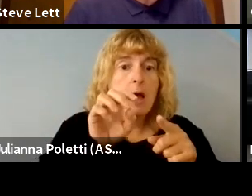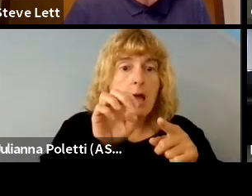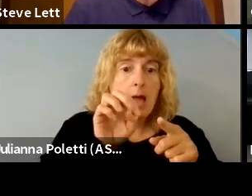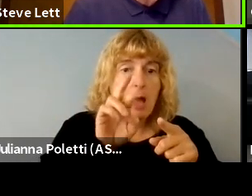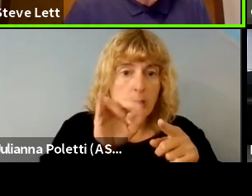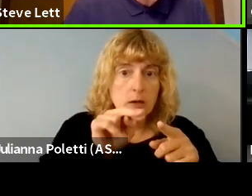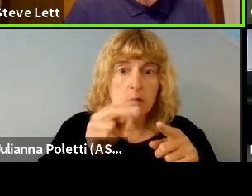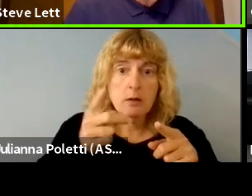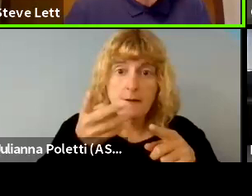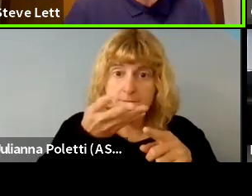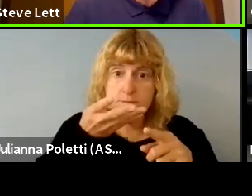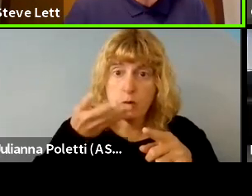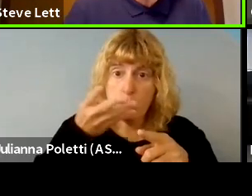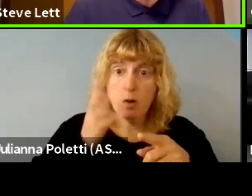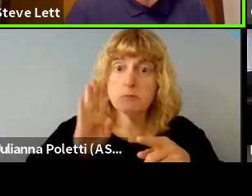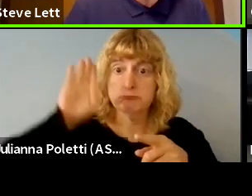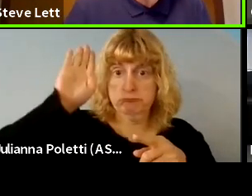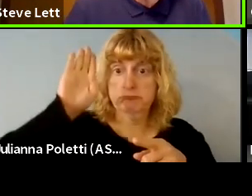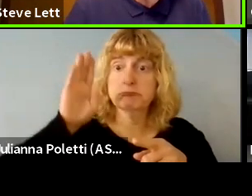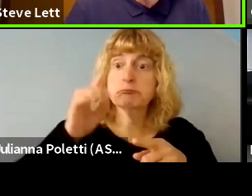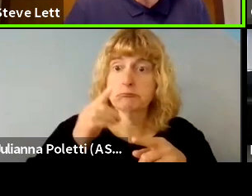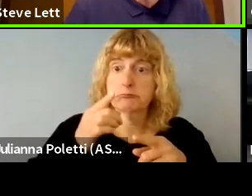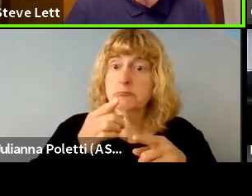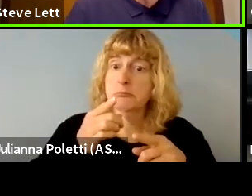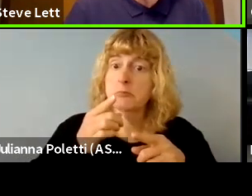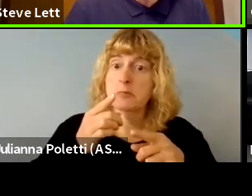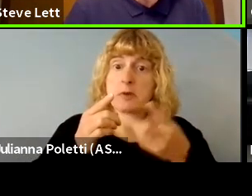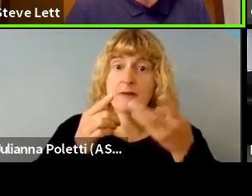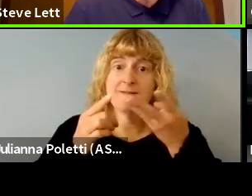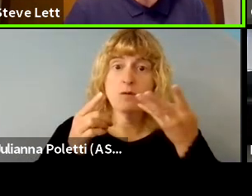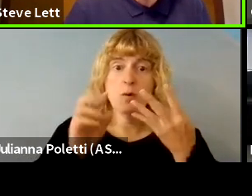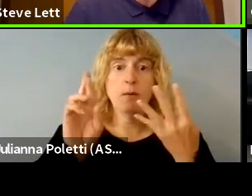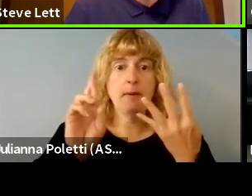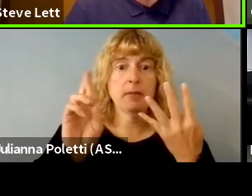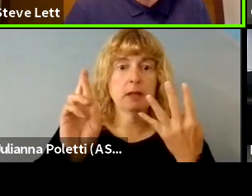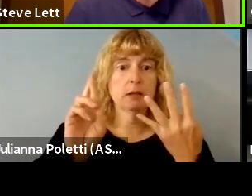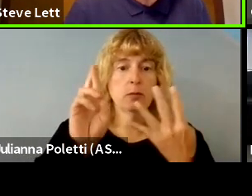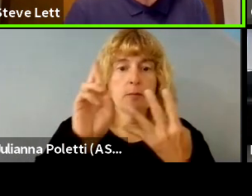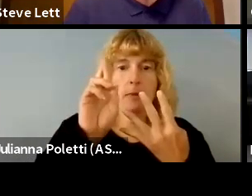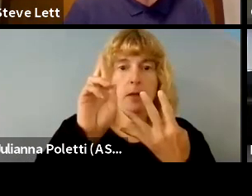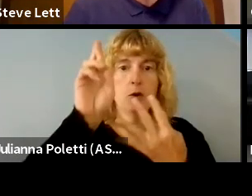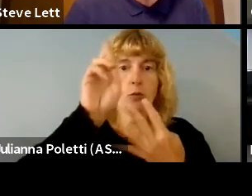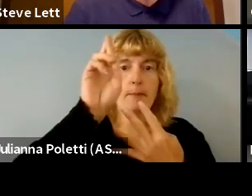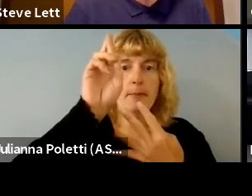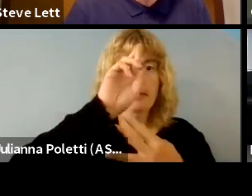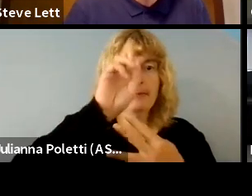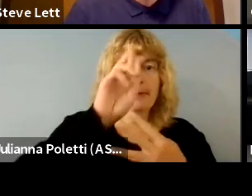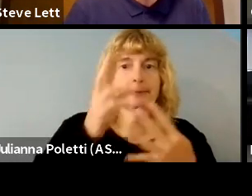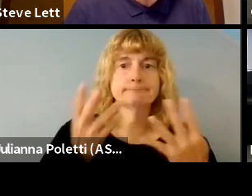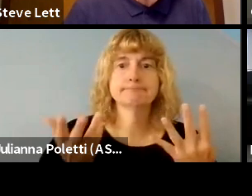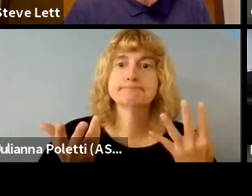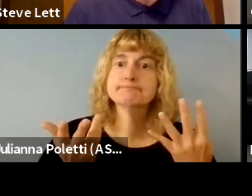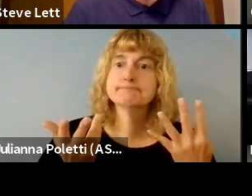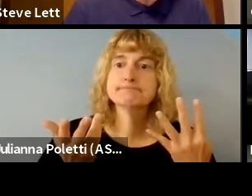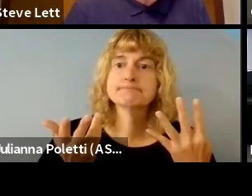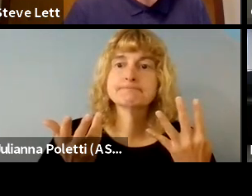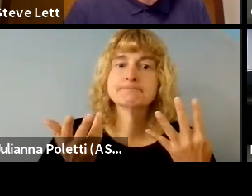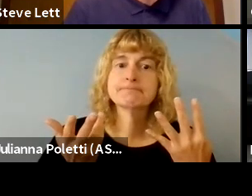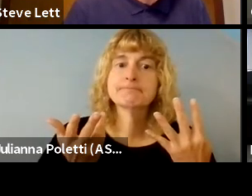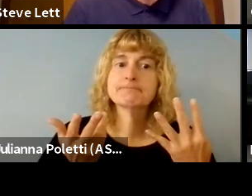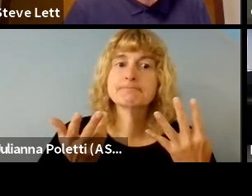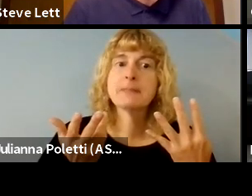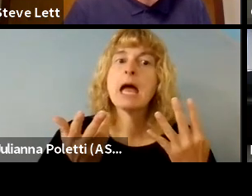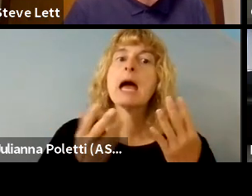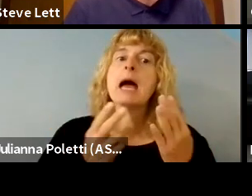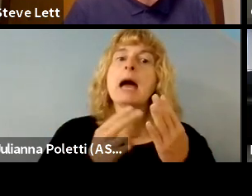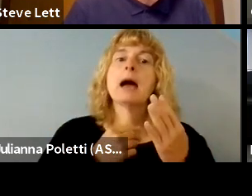all That's 4, correct. And they are 4 Republicans. What I mean is, like, I think we, what I'm saying is, like,